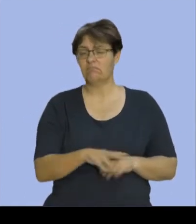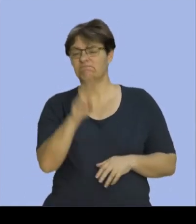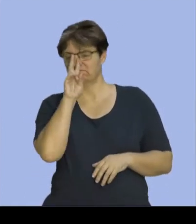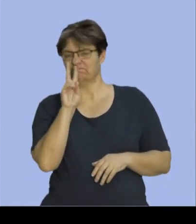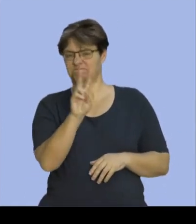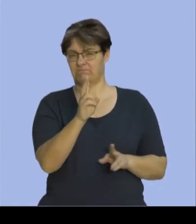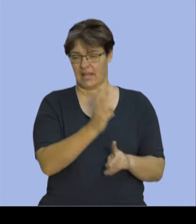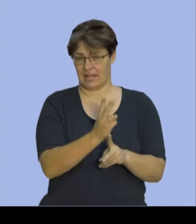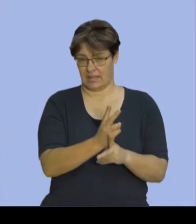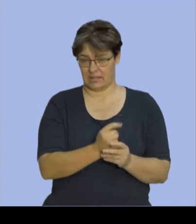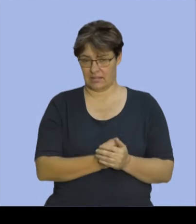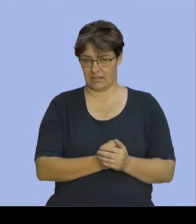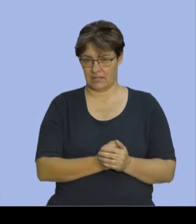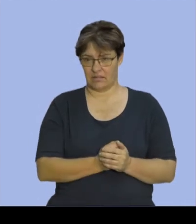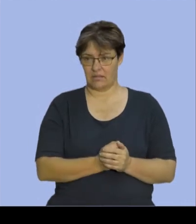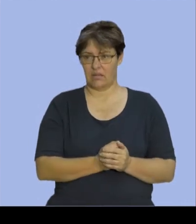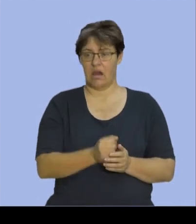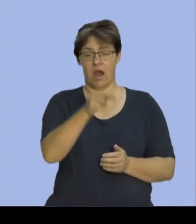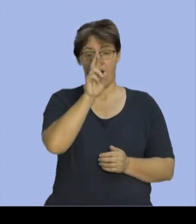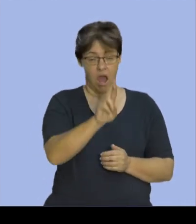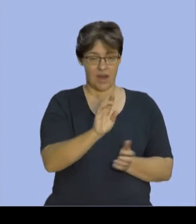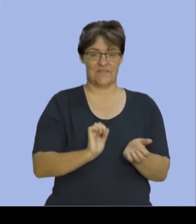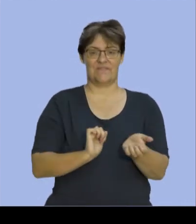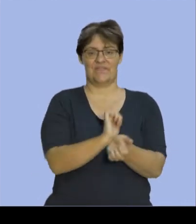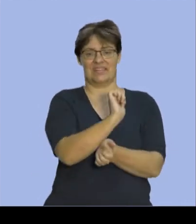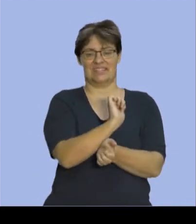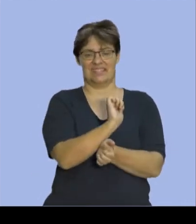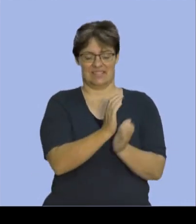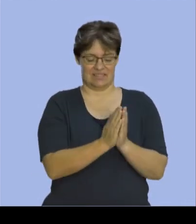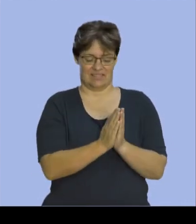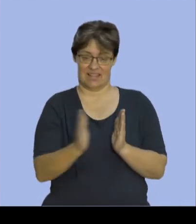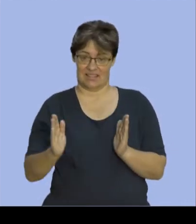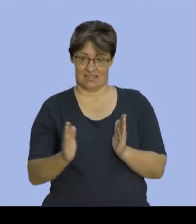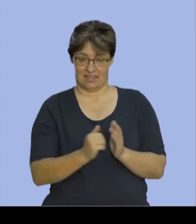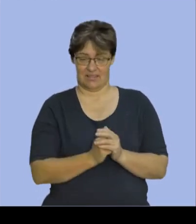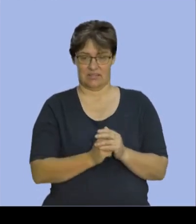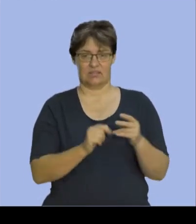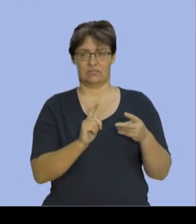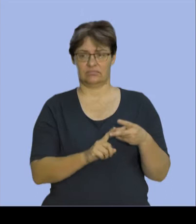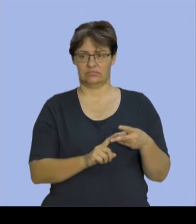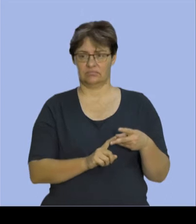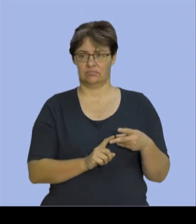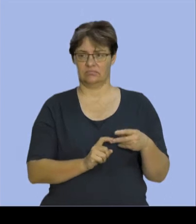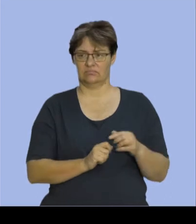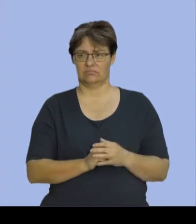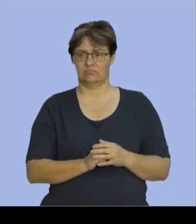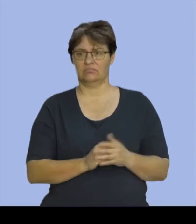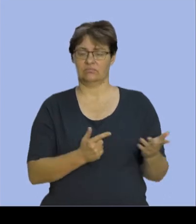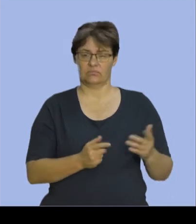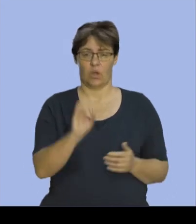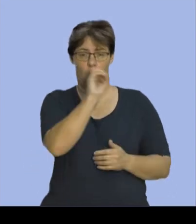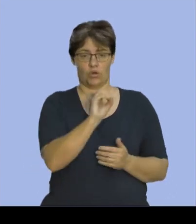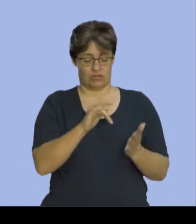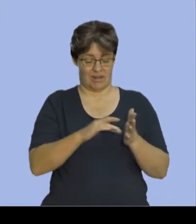again. Remember, we said r becomes our fixed length, and then one end is at the